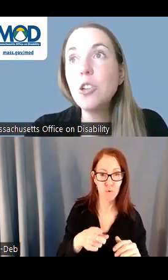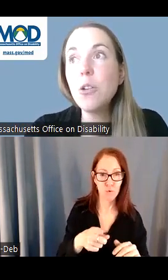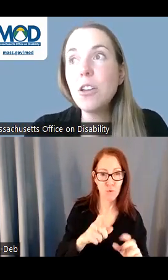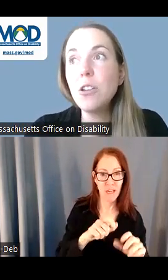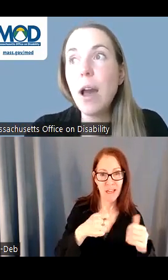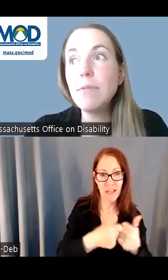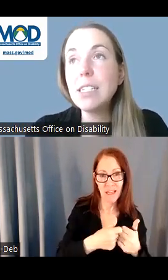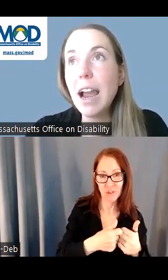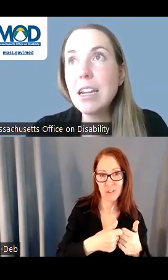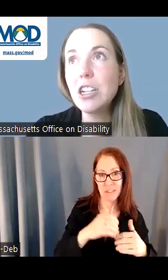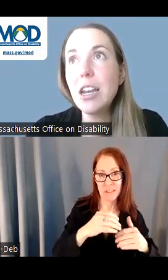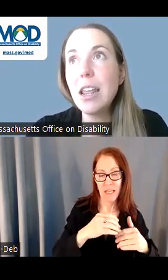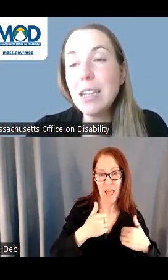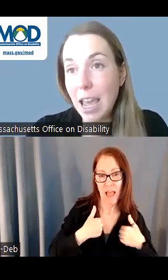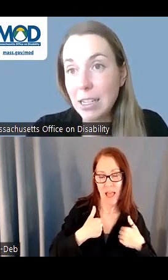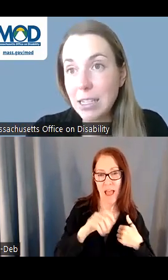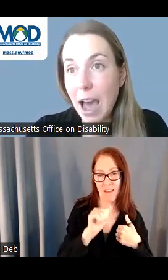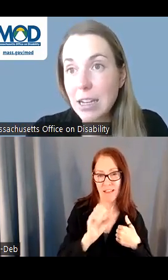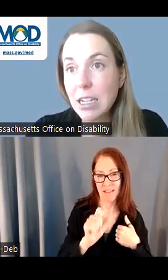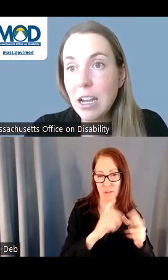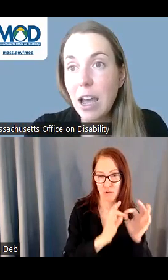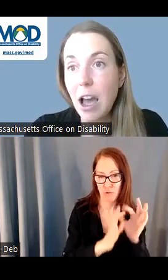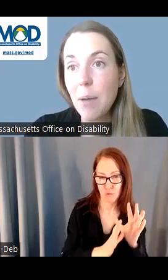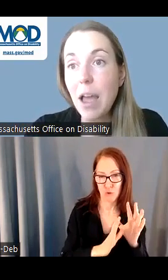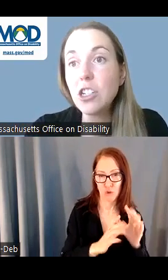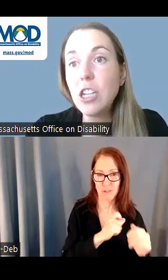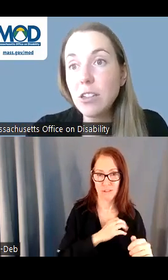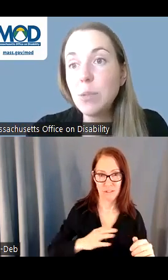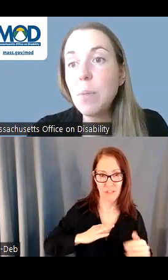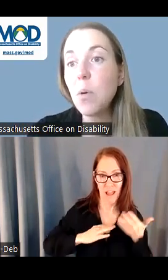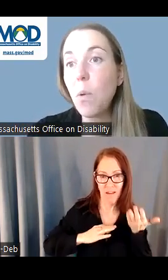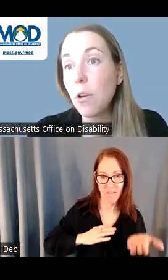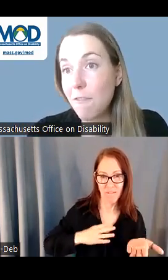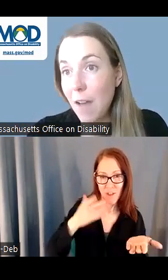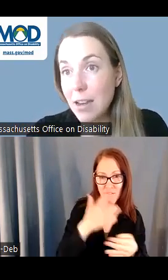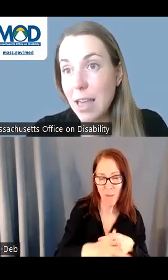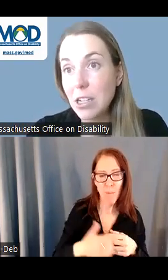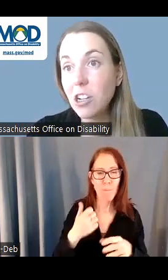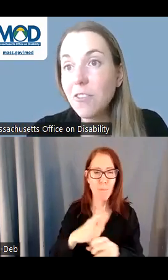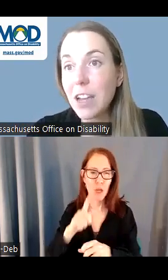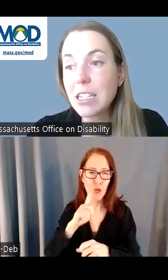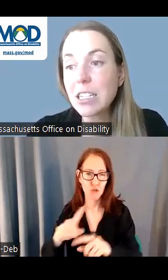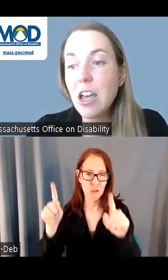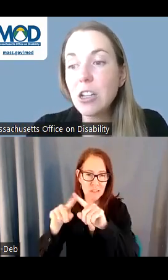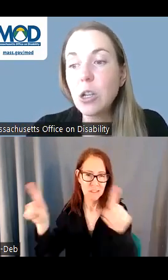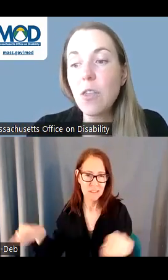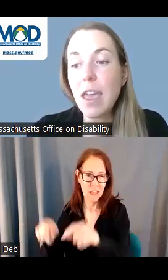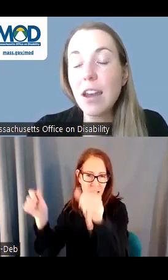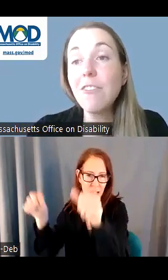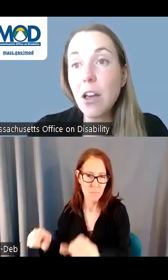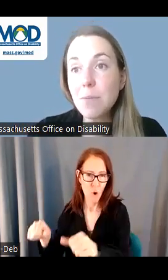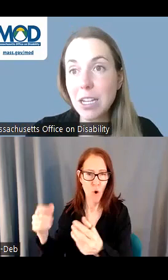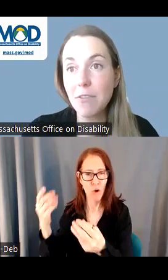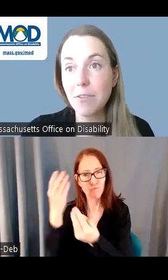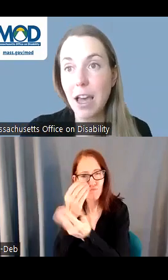make sure that you have signage that indicates that and tells people where to find that service so that they